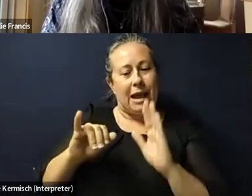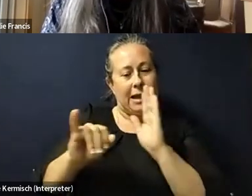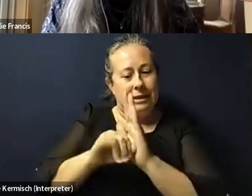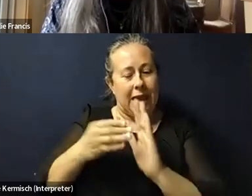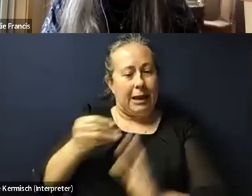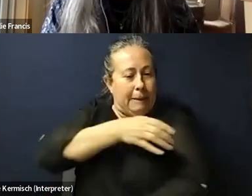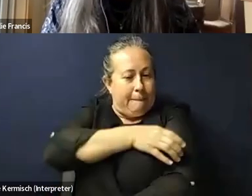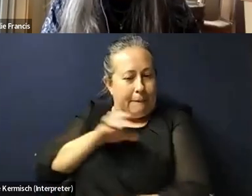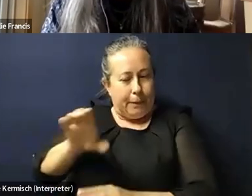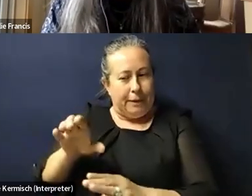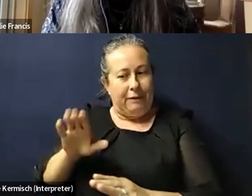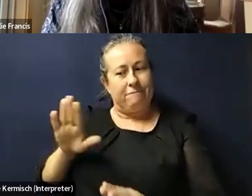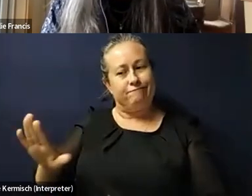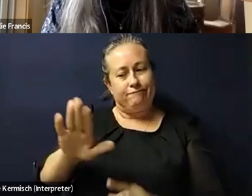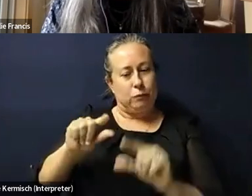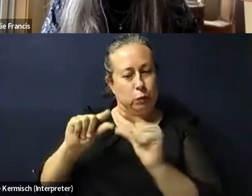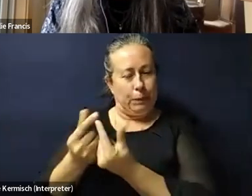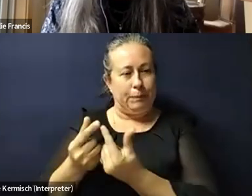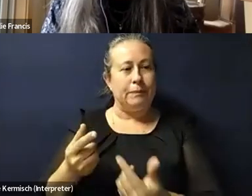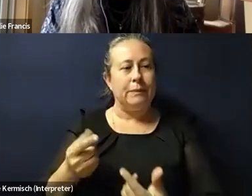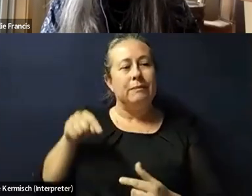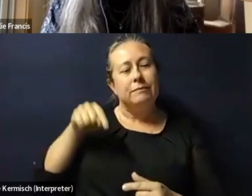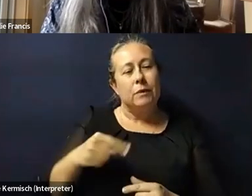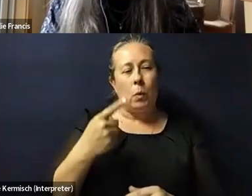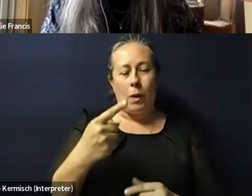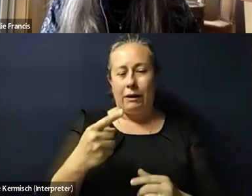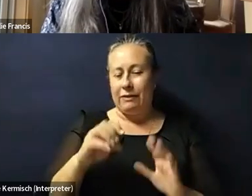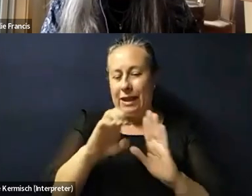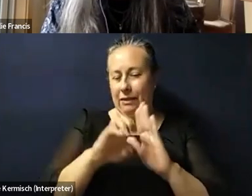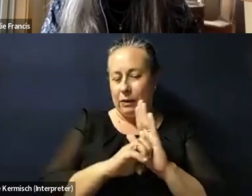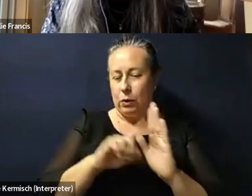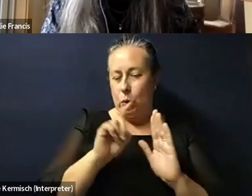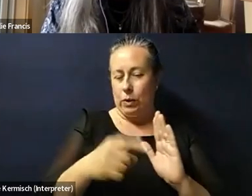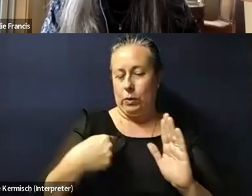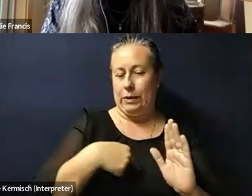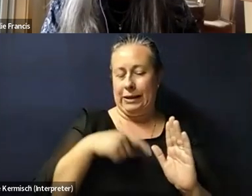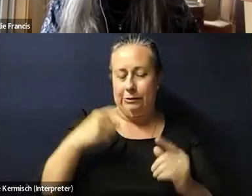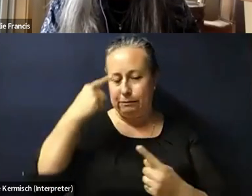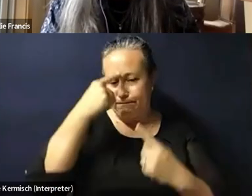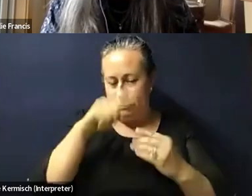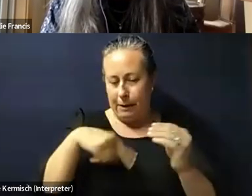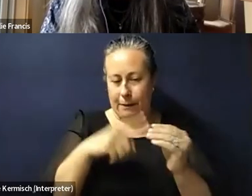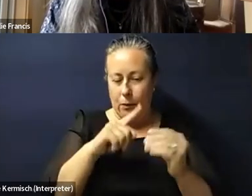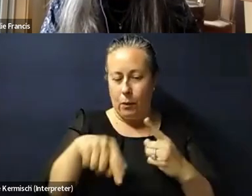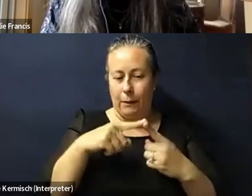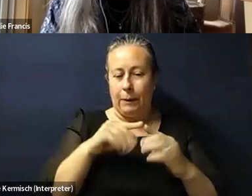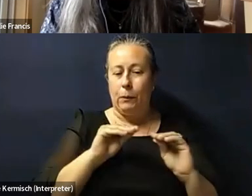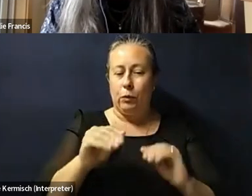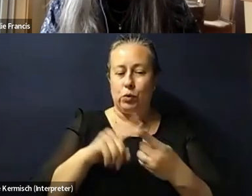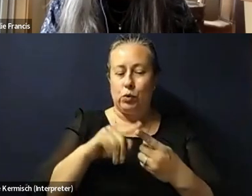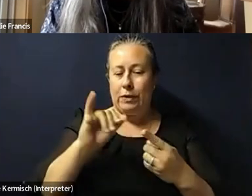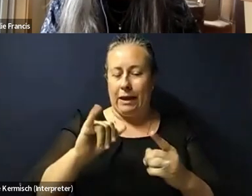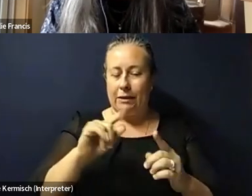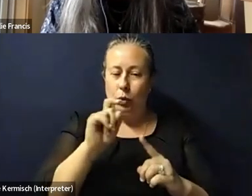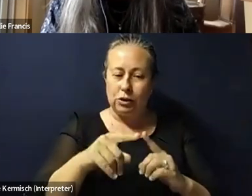empowerment of those individuals. So for me, this is one of the ethical questions that we have to think about when we move into that conversation about